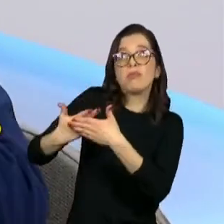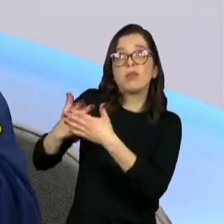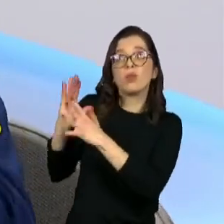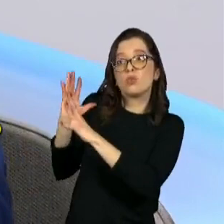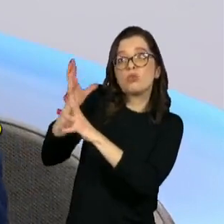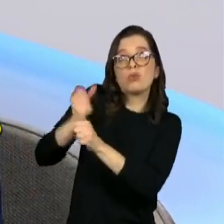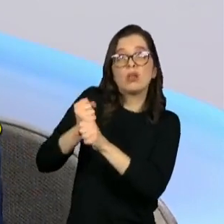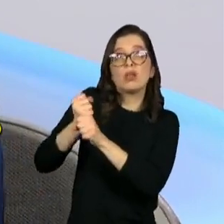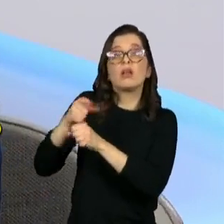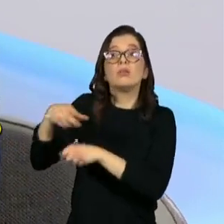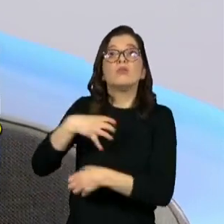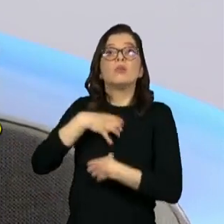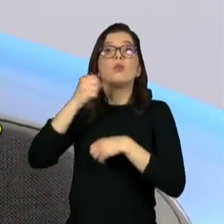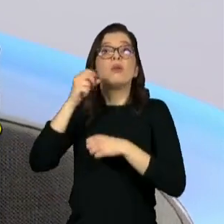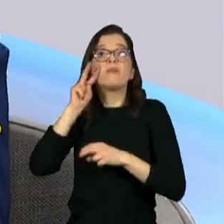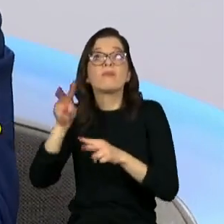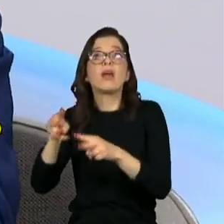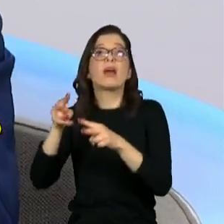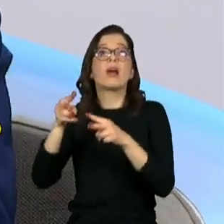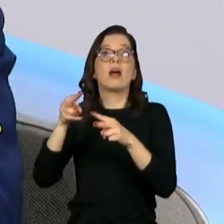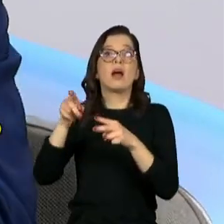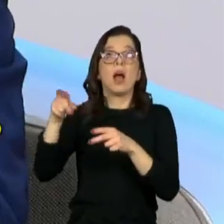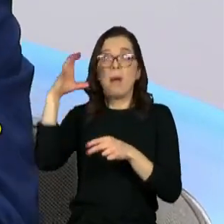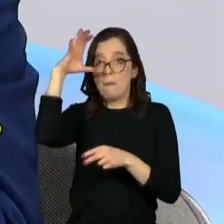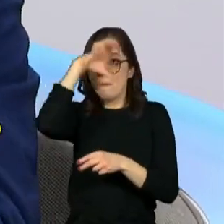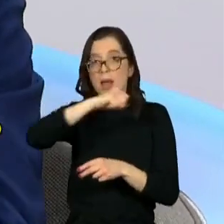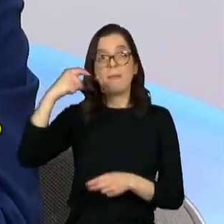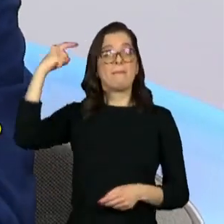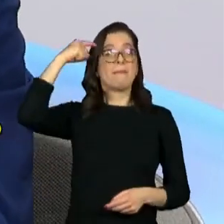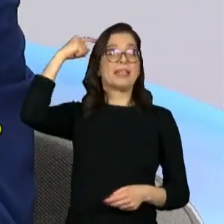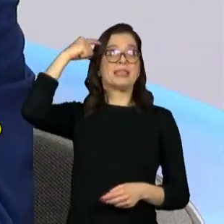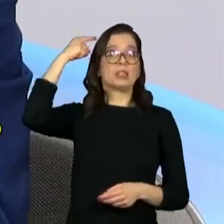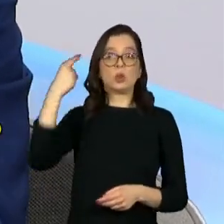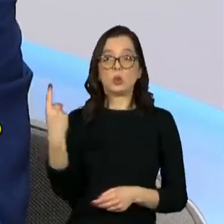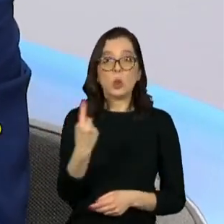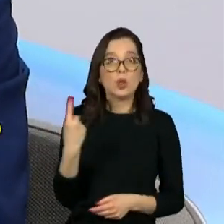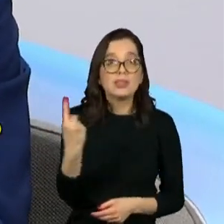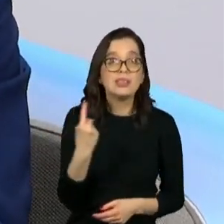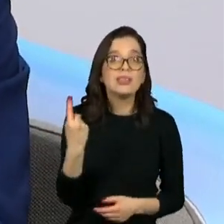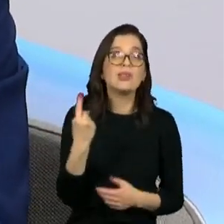issues, however controversial, because that's the only way they'll learn to think for themselves.